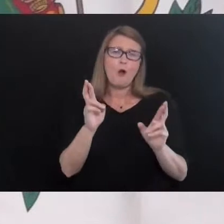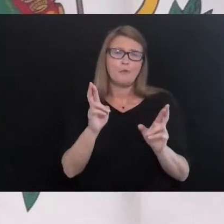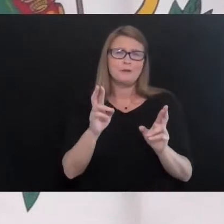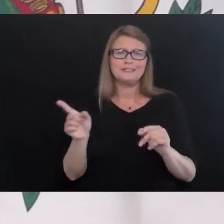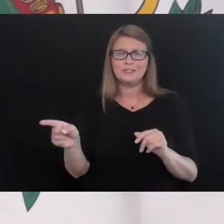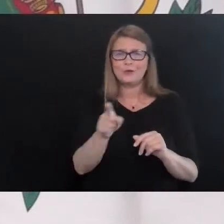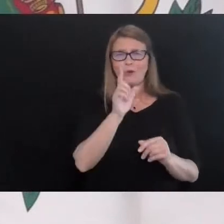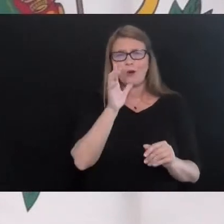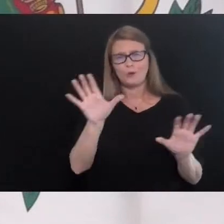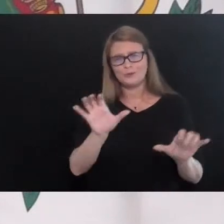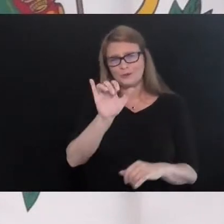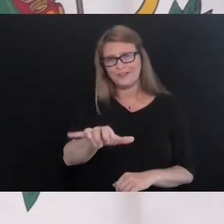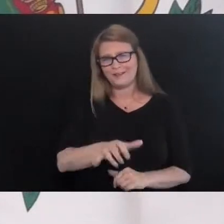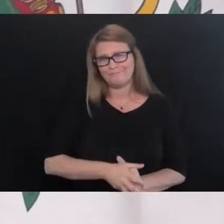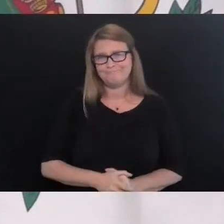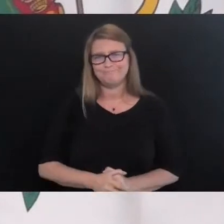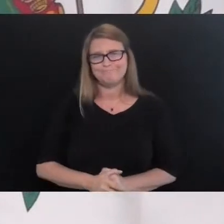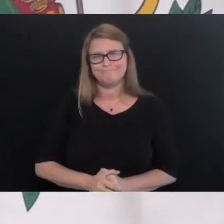take advantage.